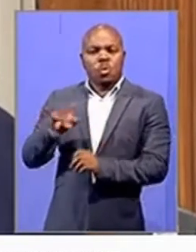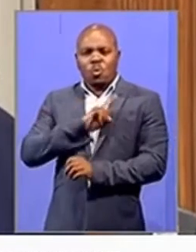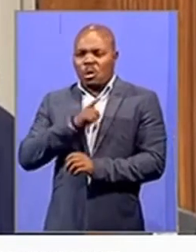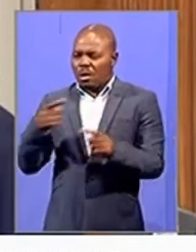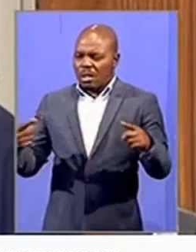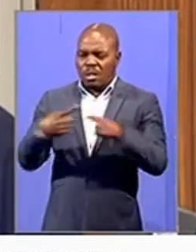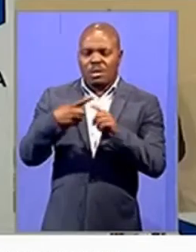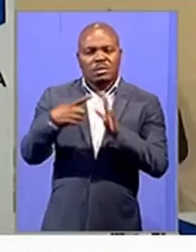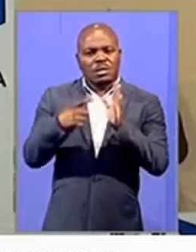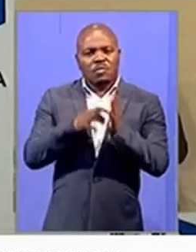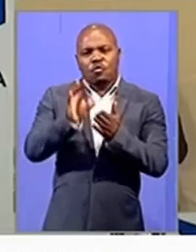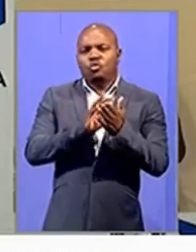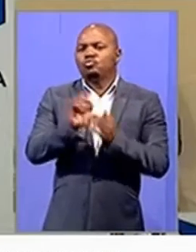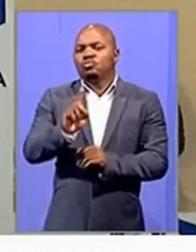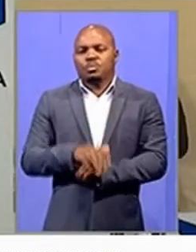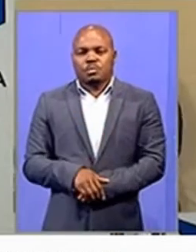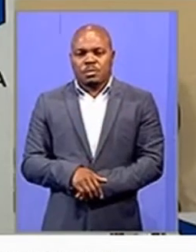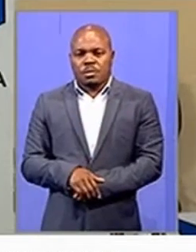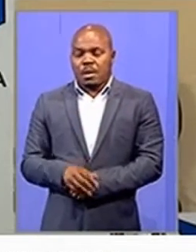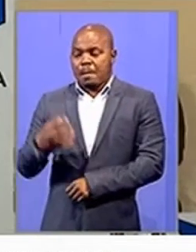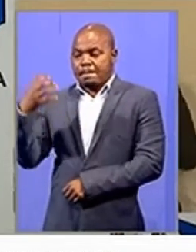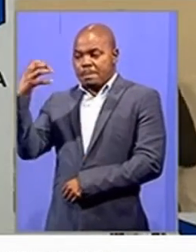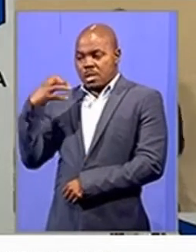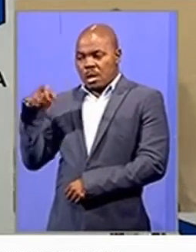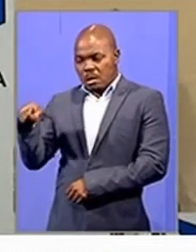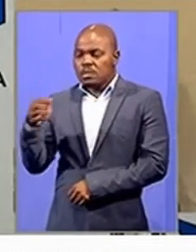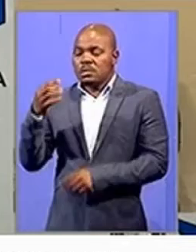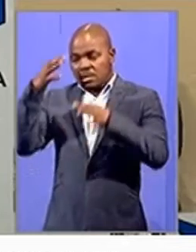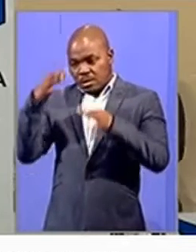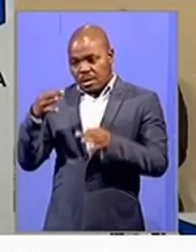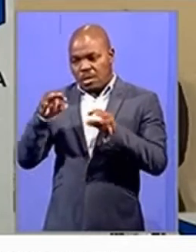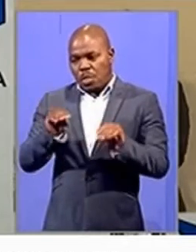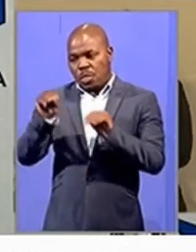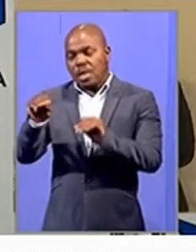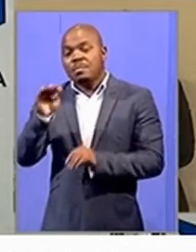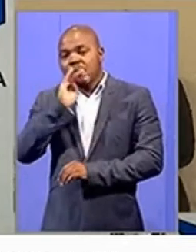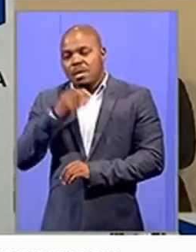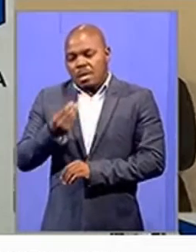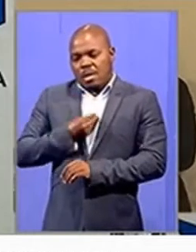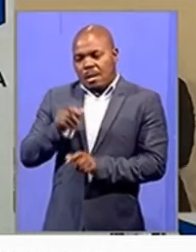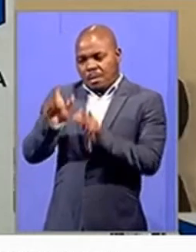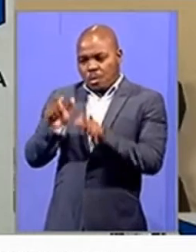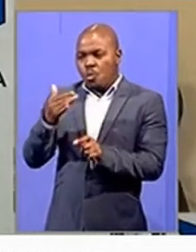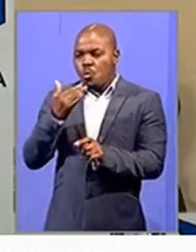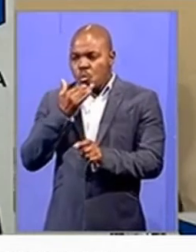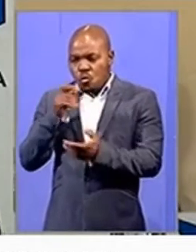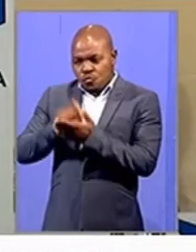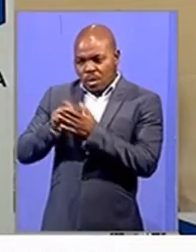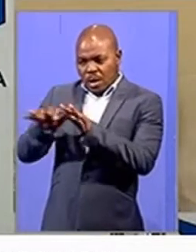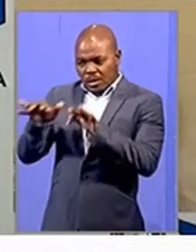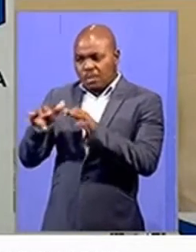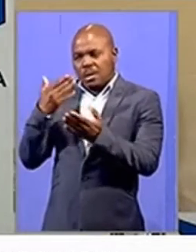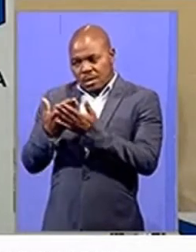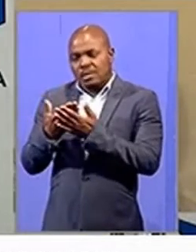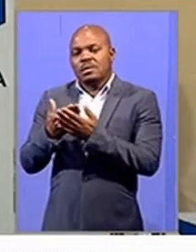le ditlhopo. This gesture from the minister will enable the young voters who are writing these examinations to